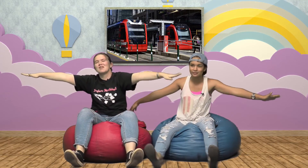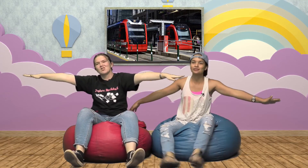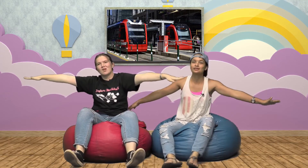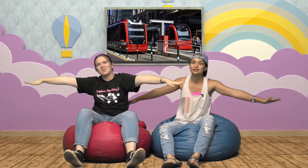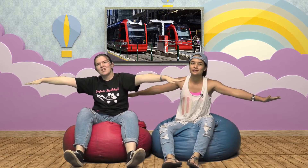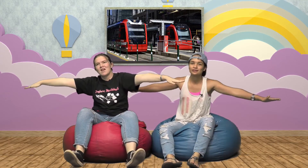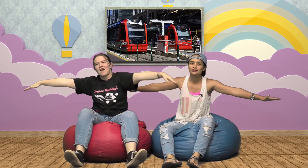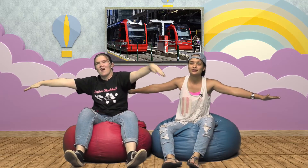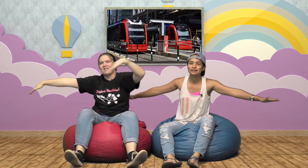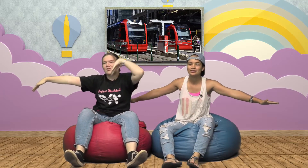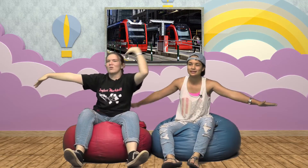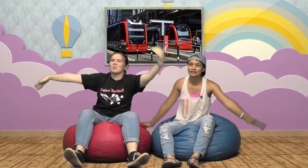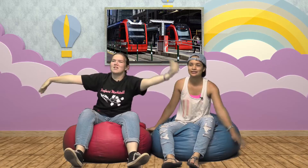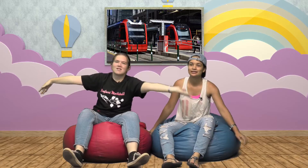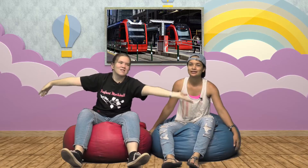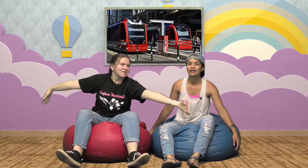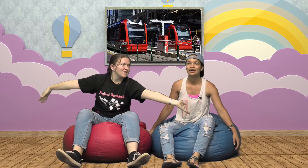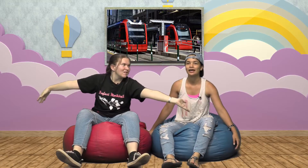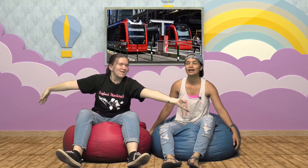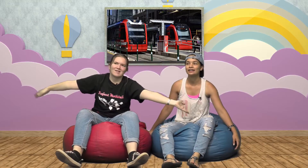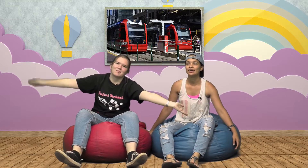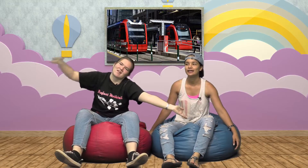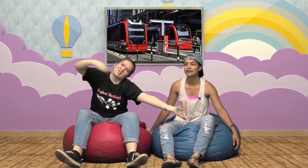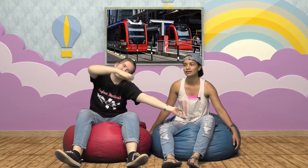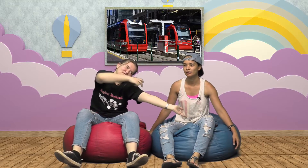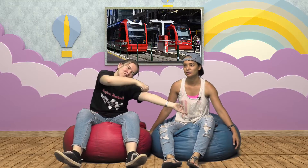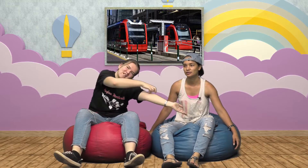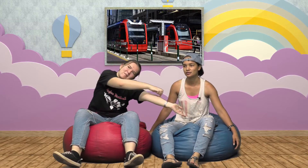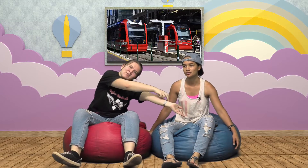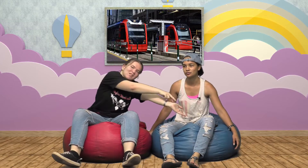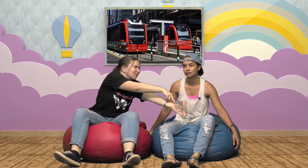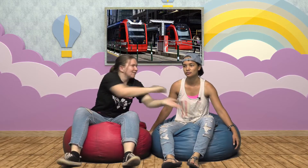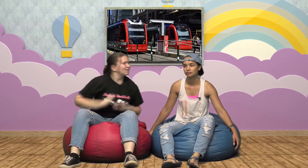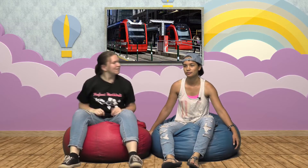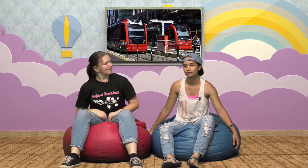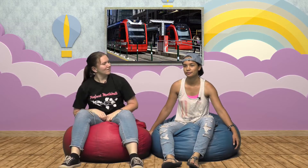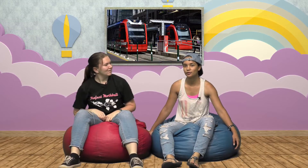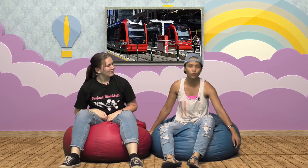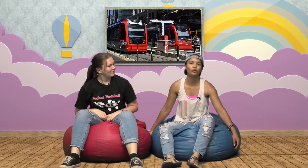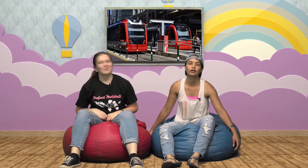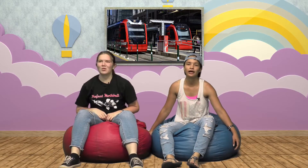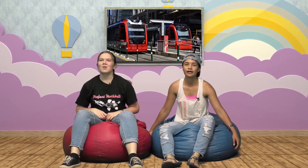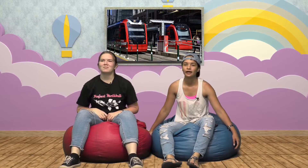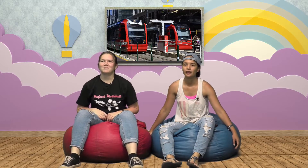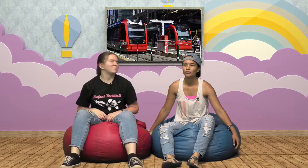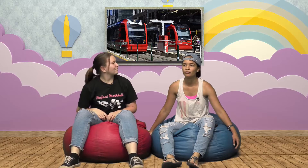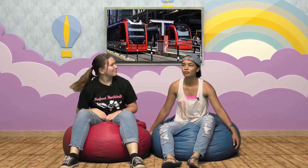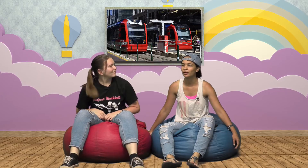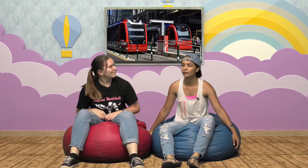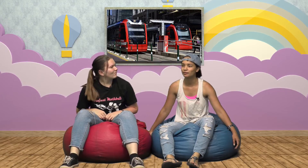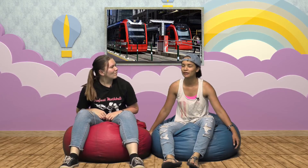And then the plane stops. And then the door opens. And the then passengers climb out. Cool. Cool.